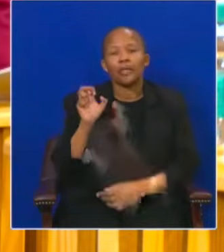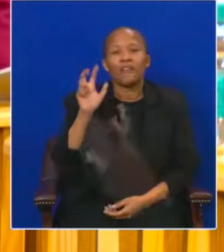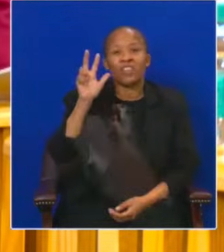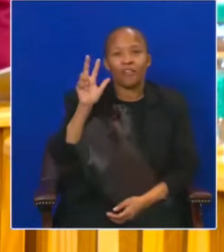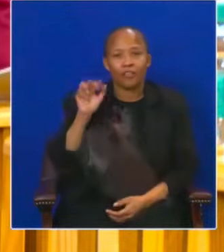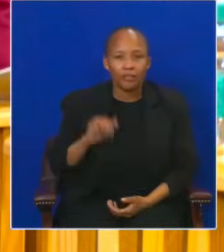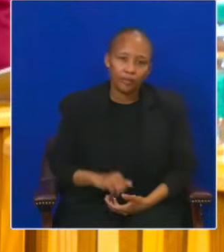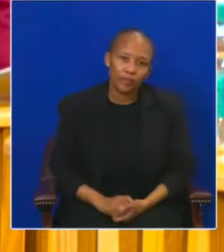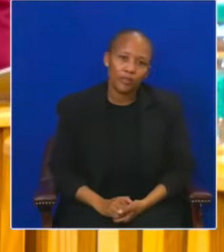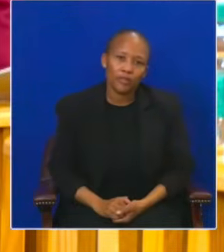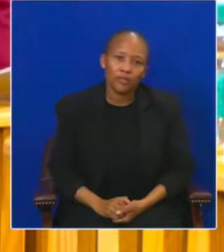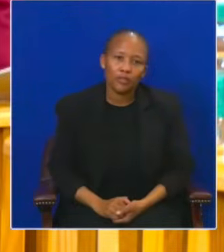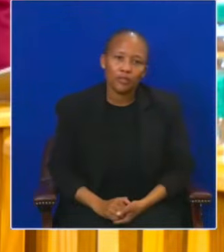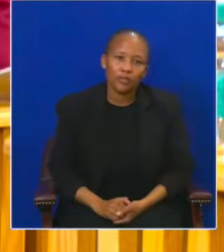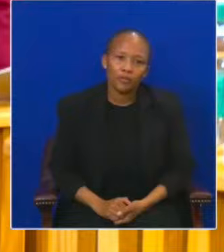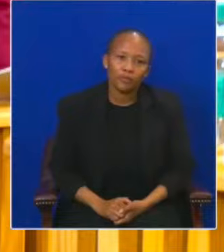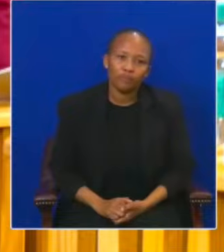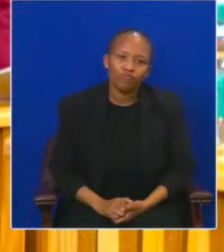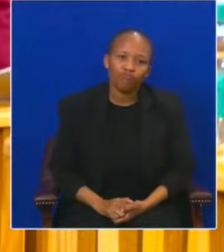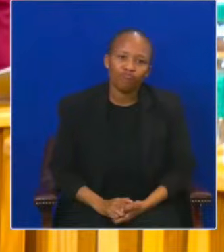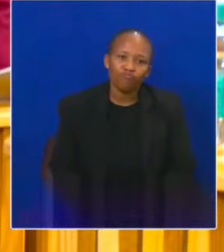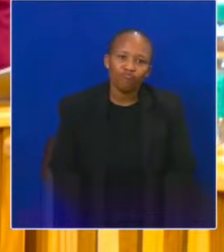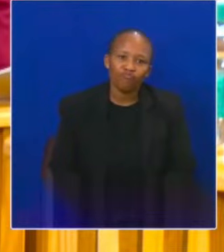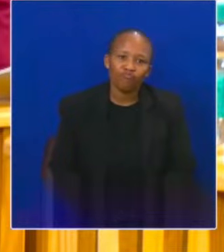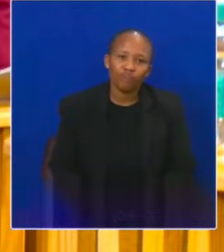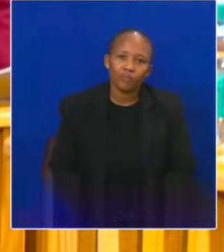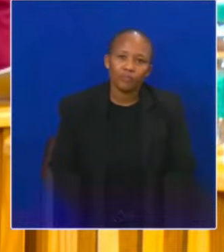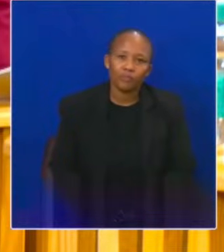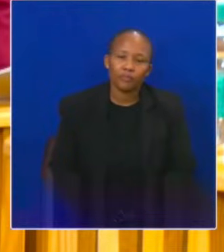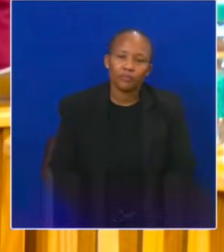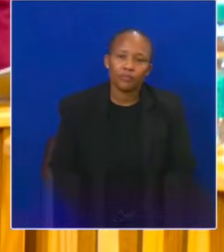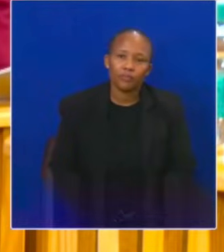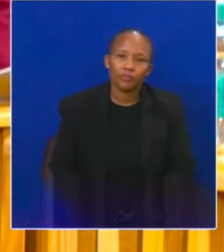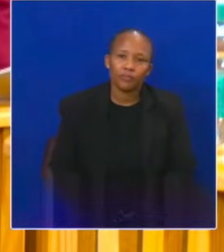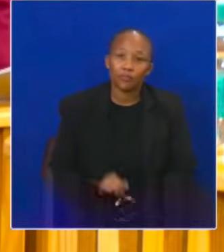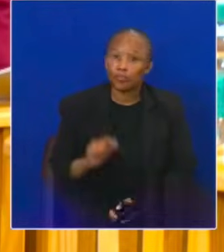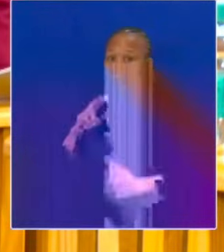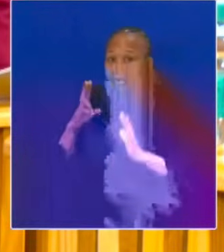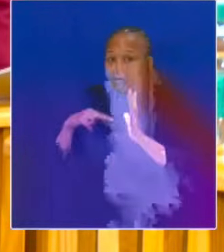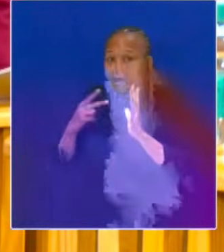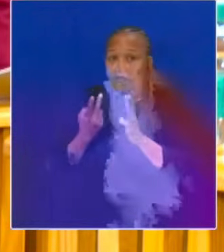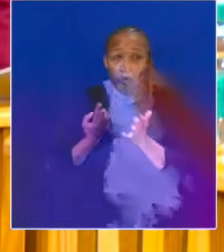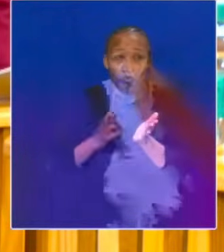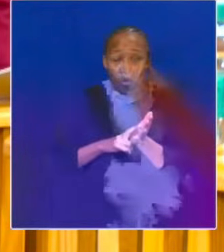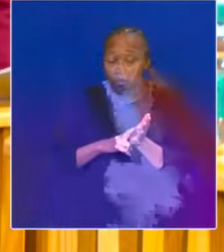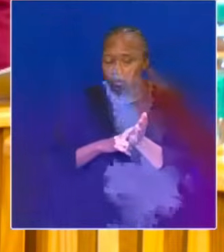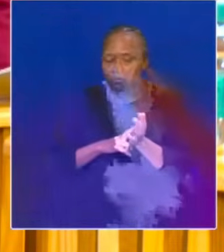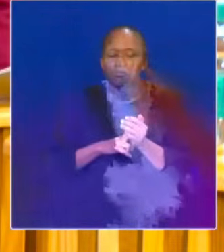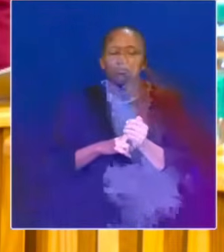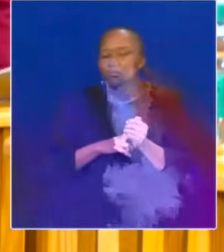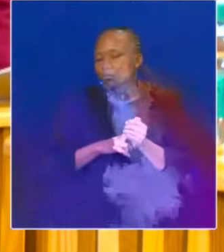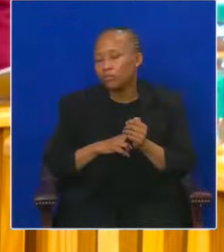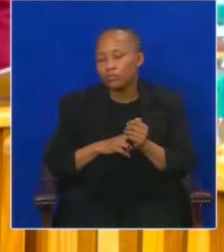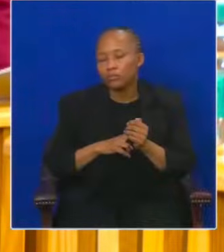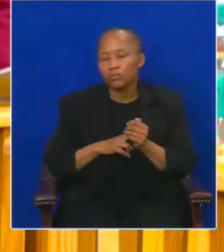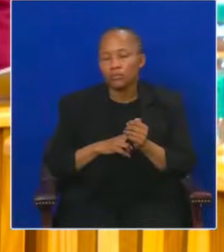Thank you. Thank you. Should I read it into the record? Please. Thank you.